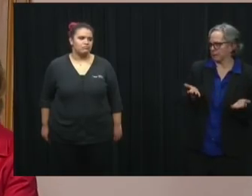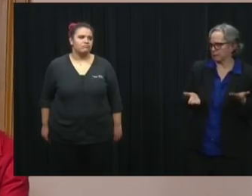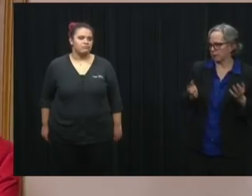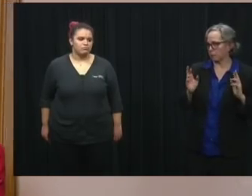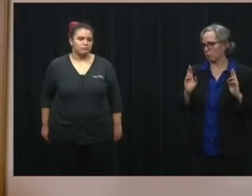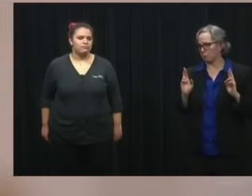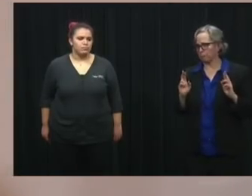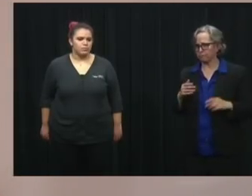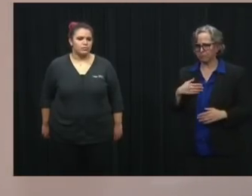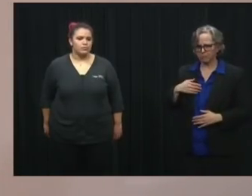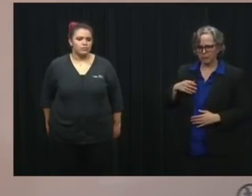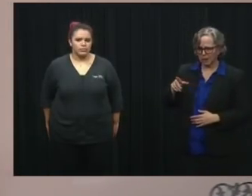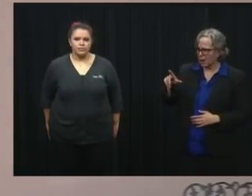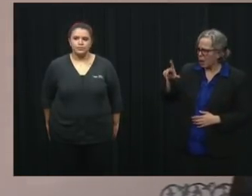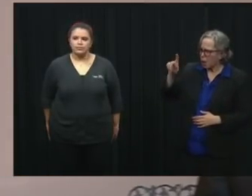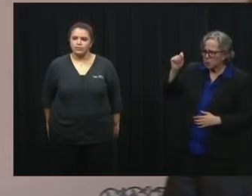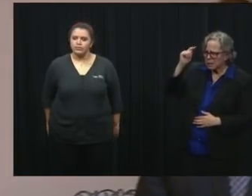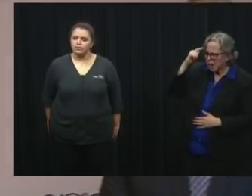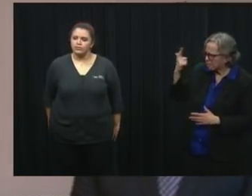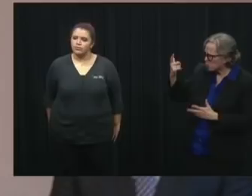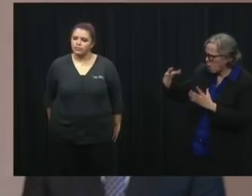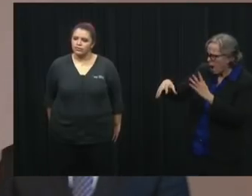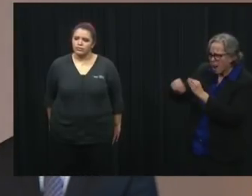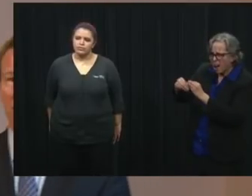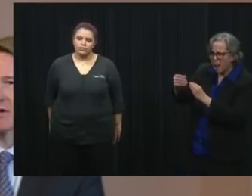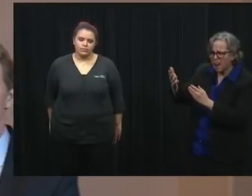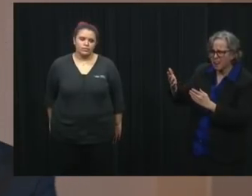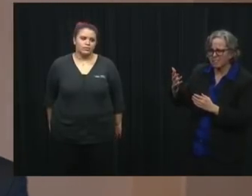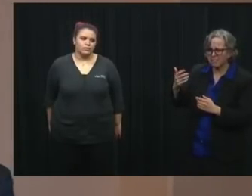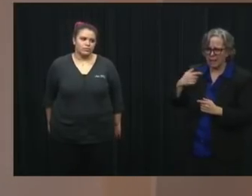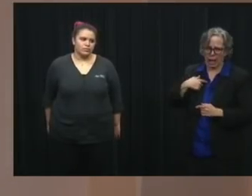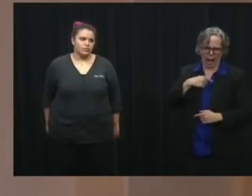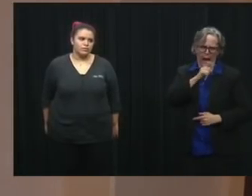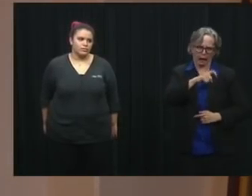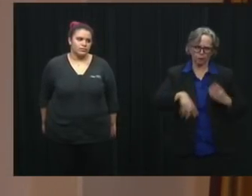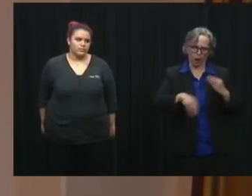else, John? I'll add a couple of points here on unemployment compensation.